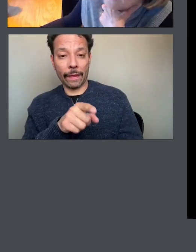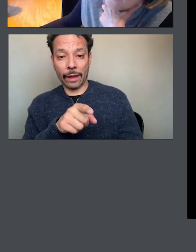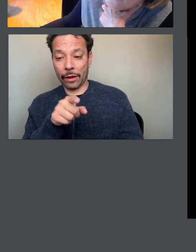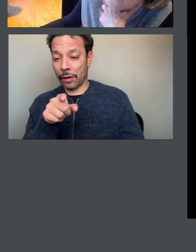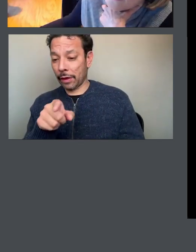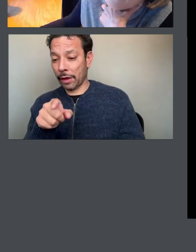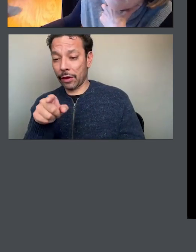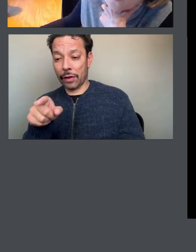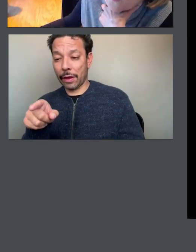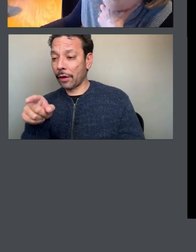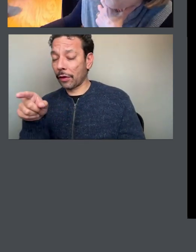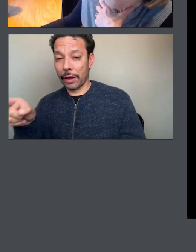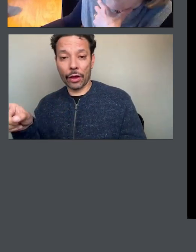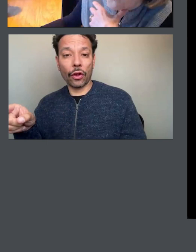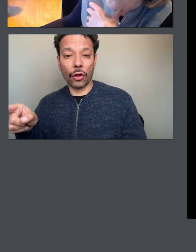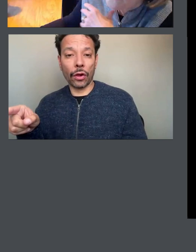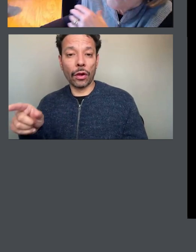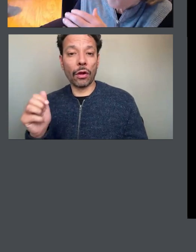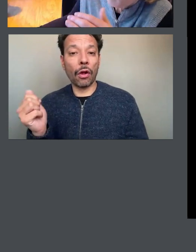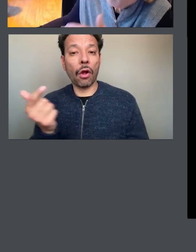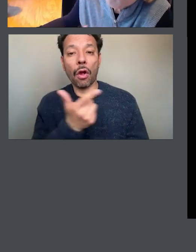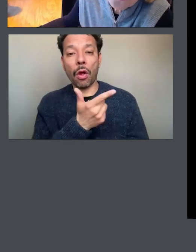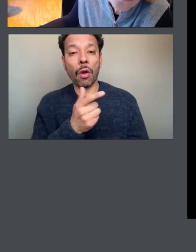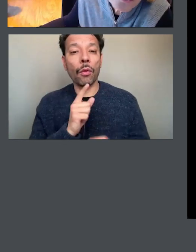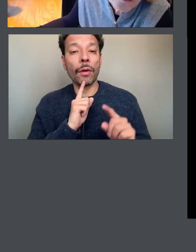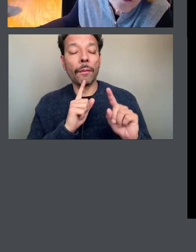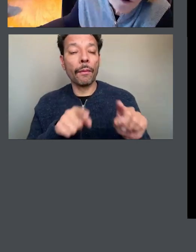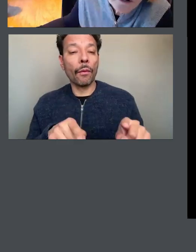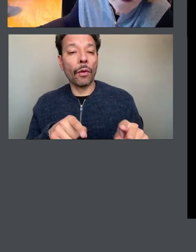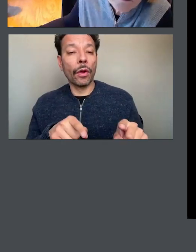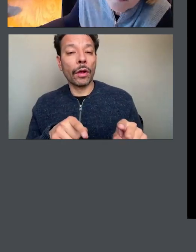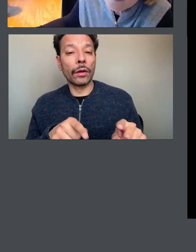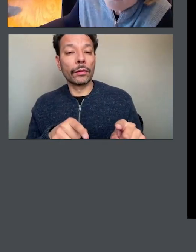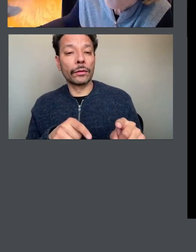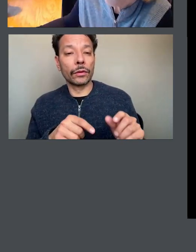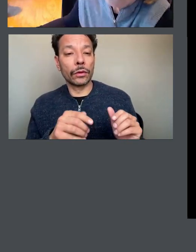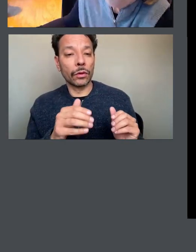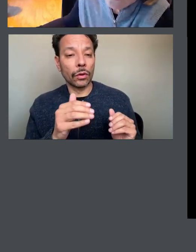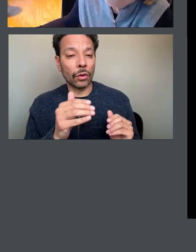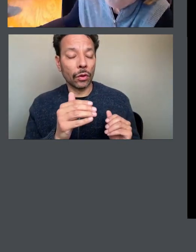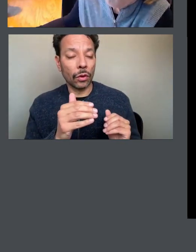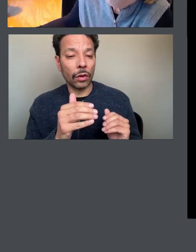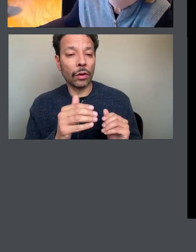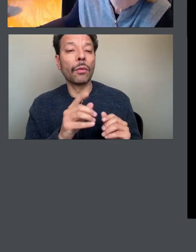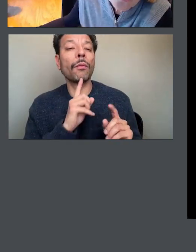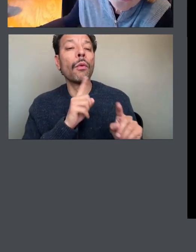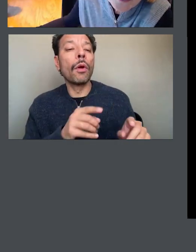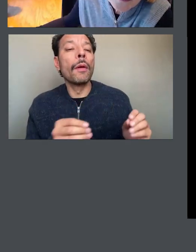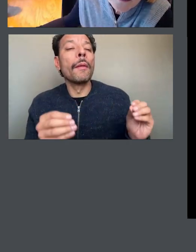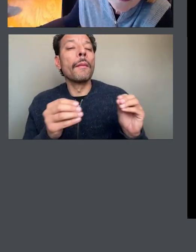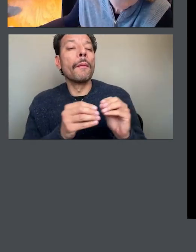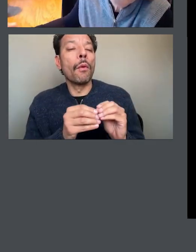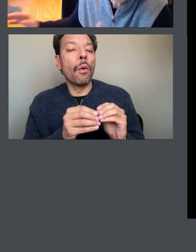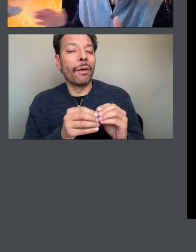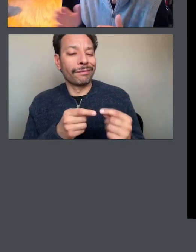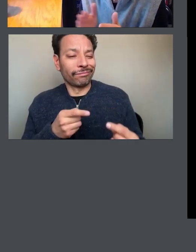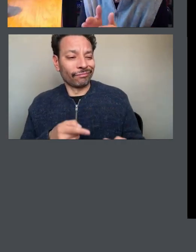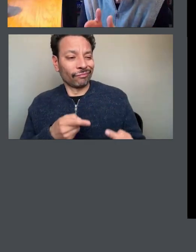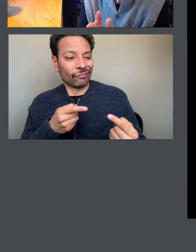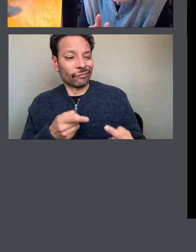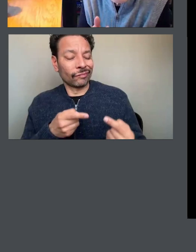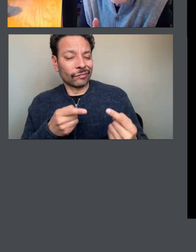and there, they all reported closer to, or they reported more difficulty